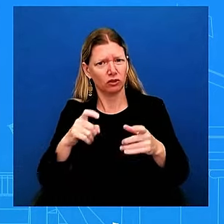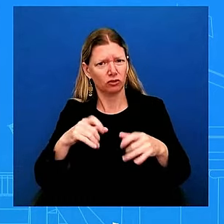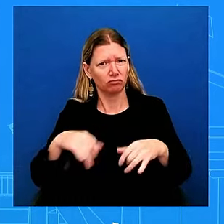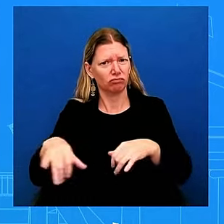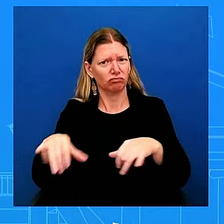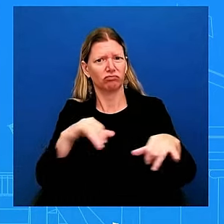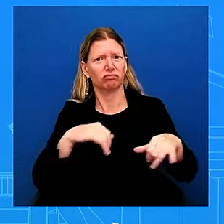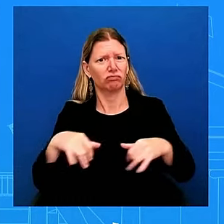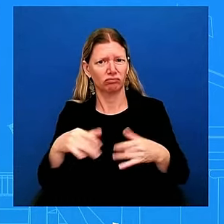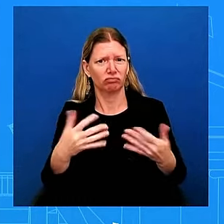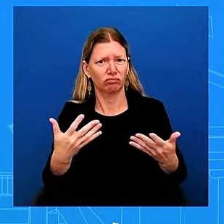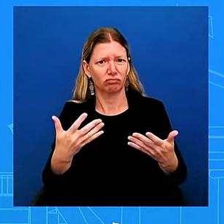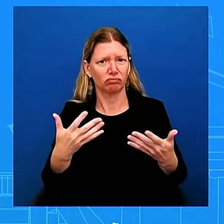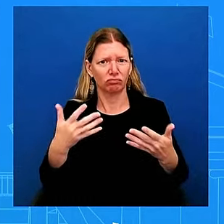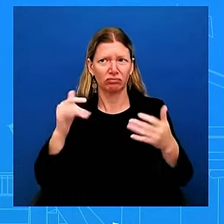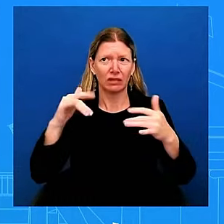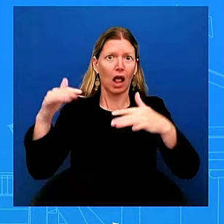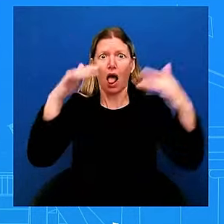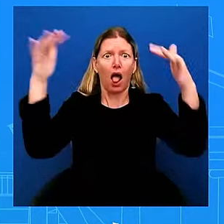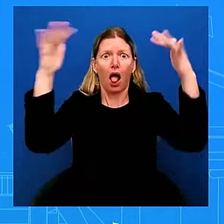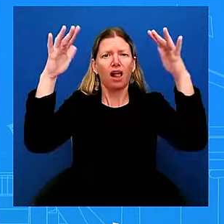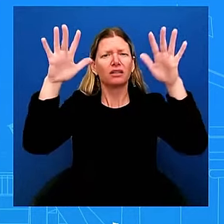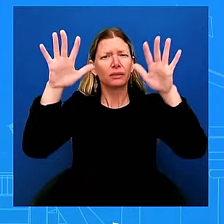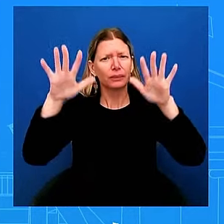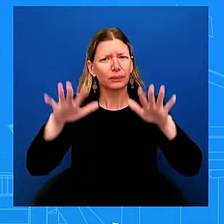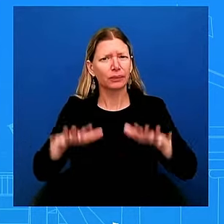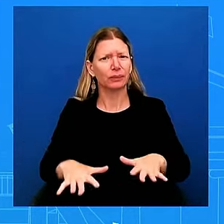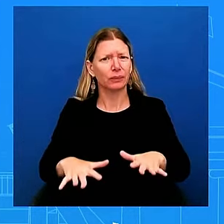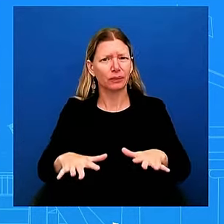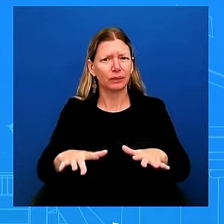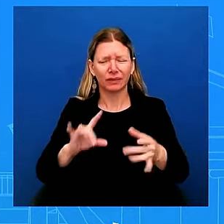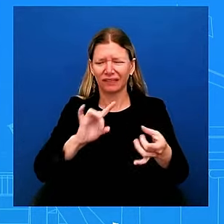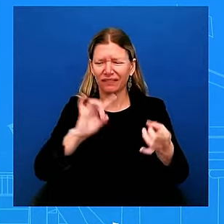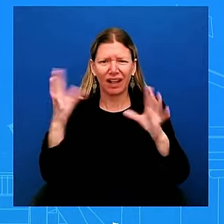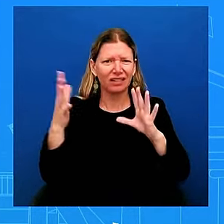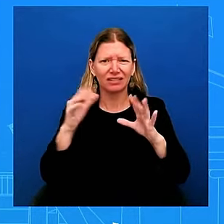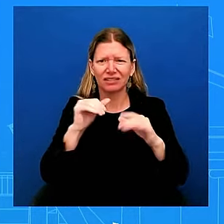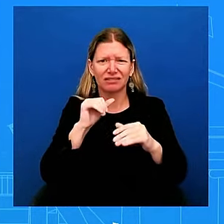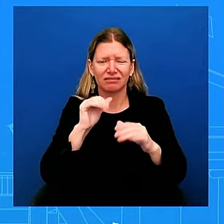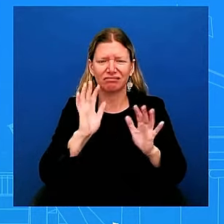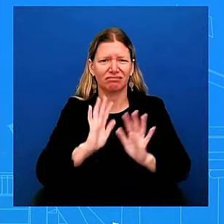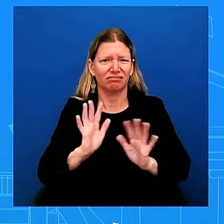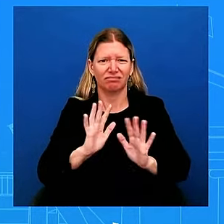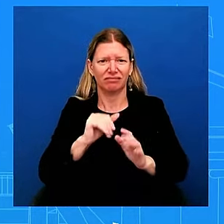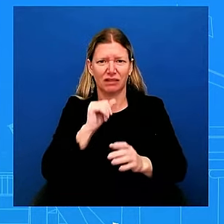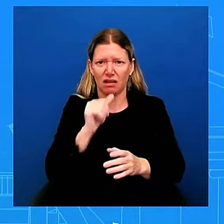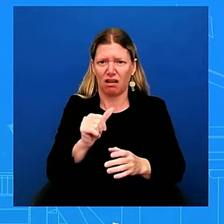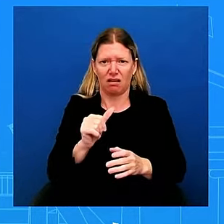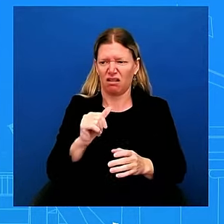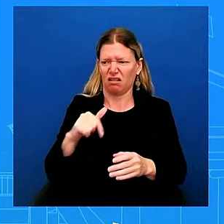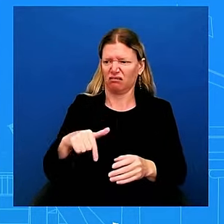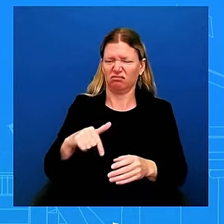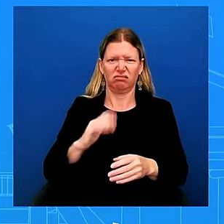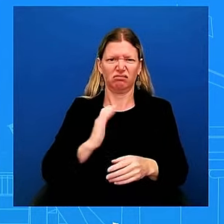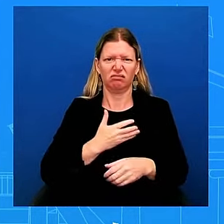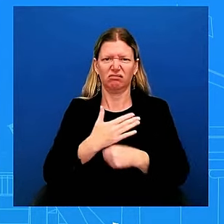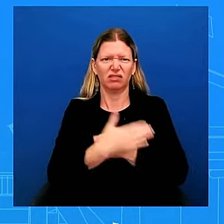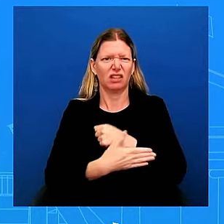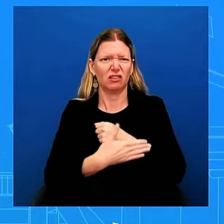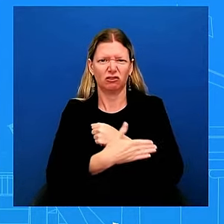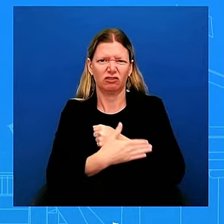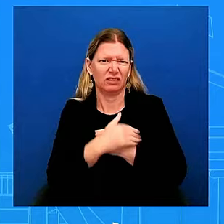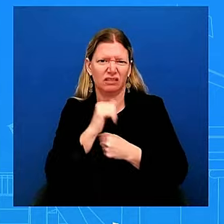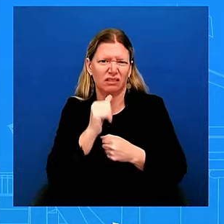in our democracy in America, and saying it is okay to have differences. He also said that. He also said it's okay to have